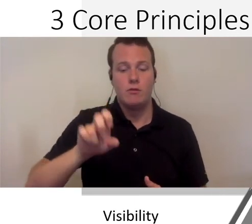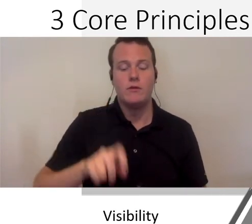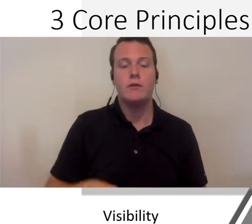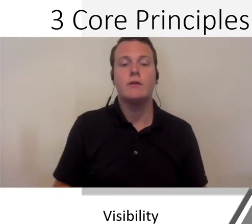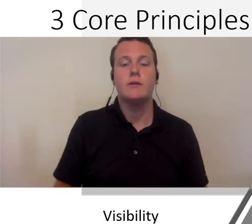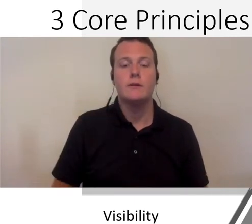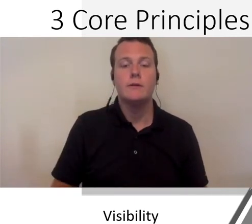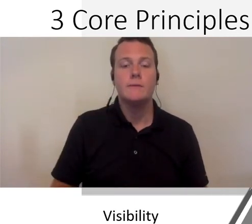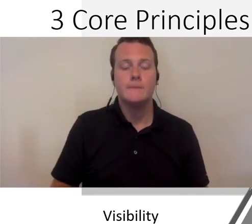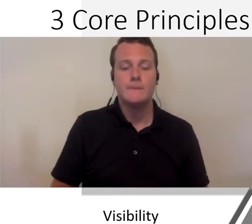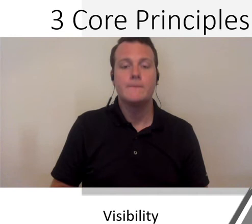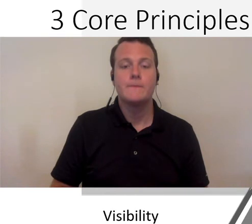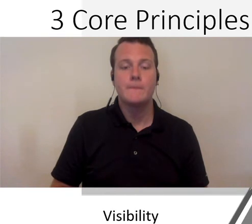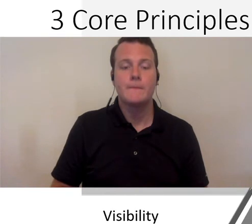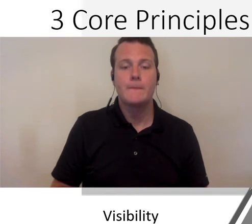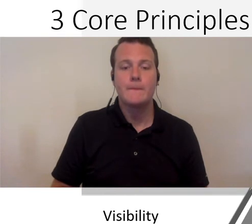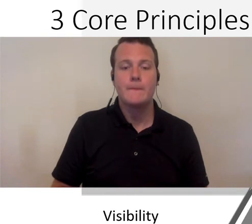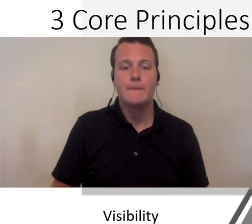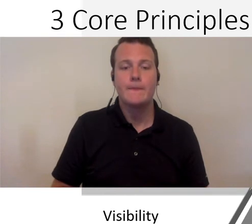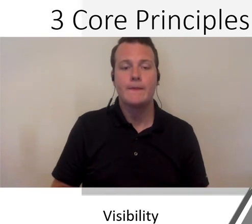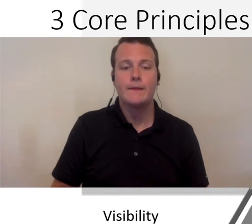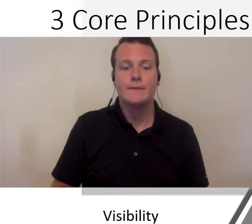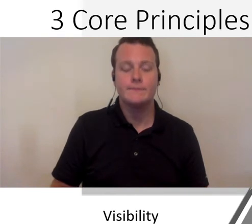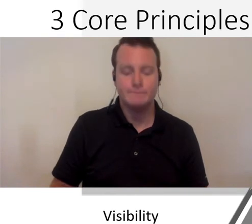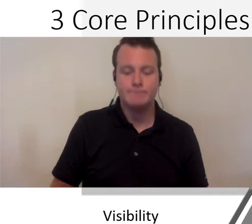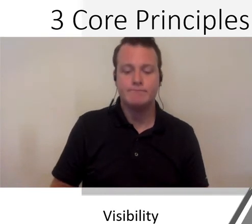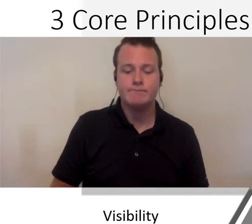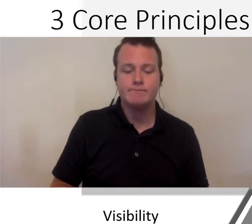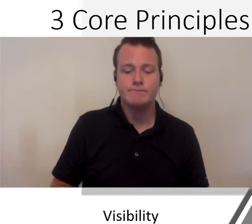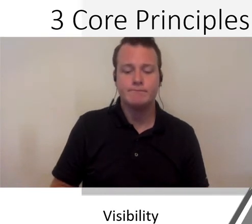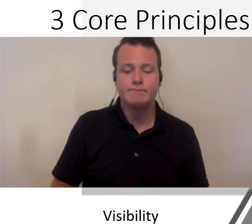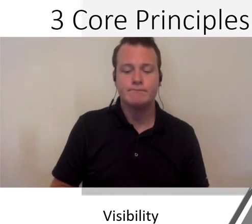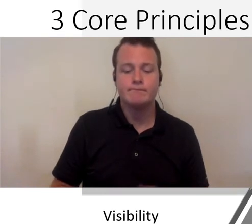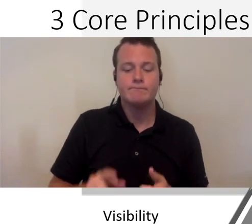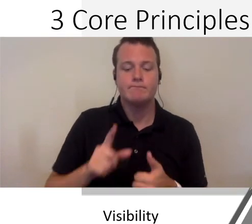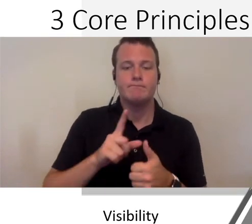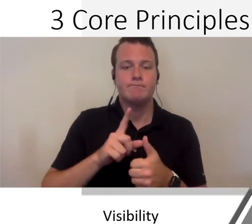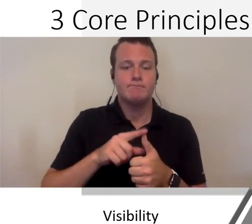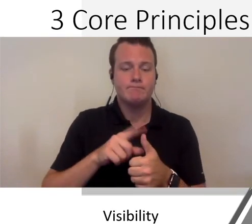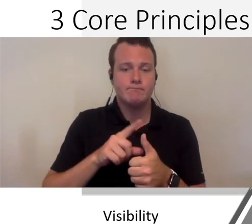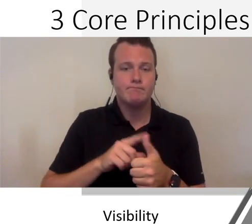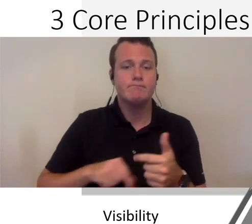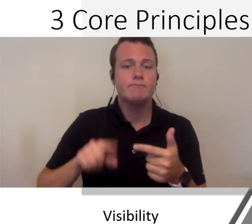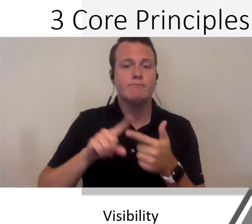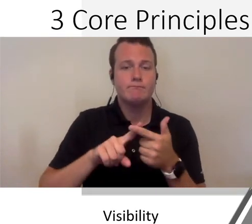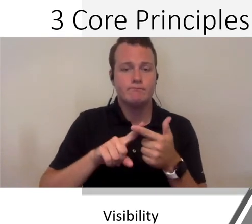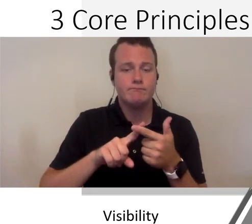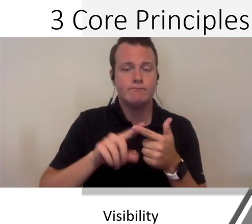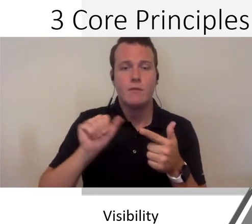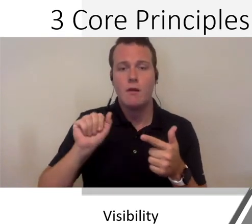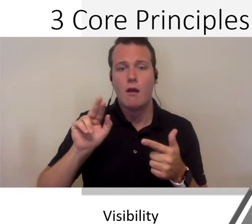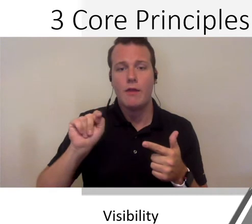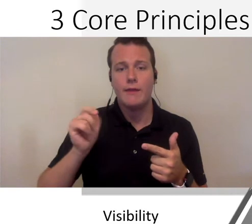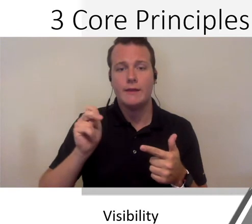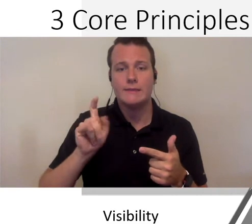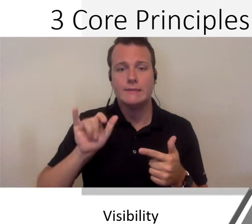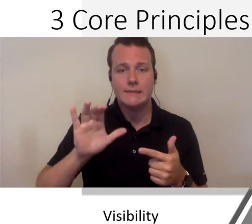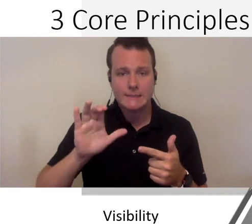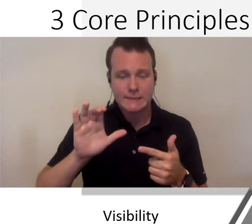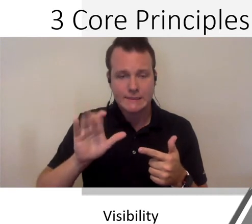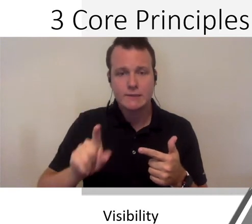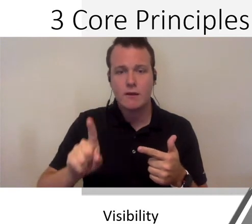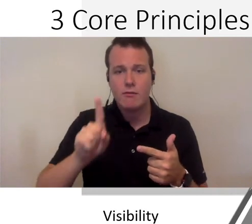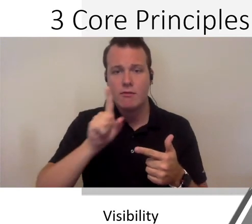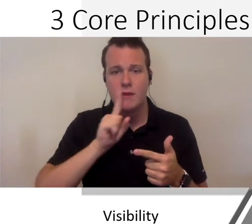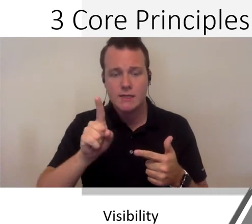You want to come across as an individual who has credibility. Next, you want to be authentic. And